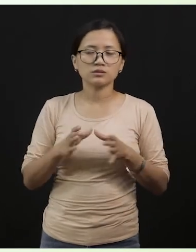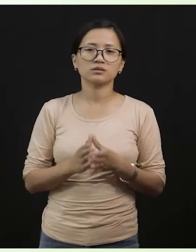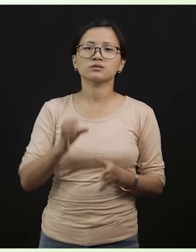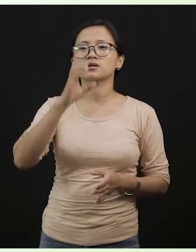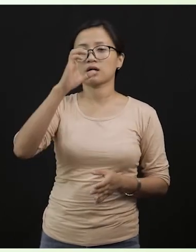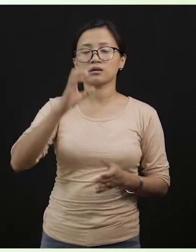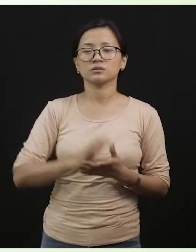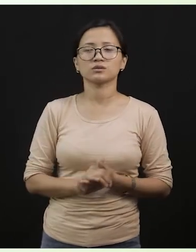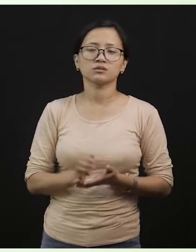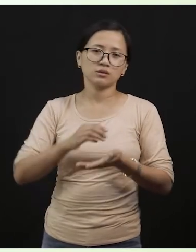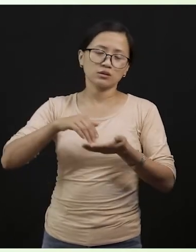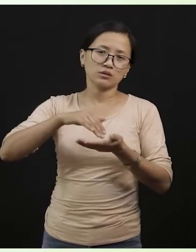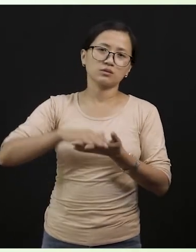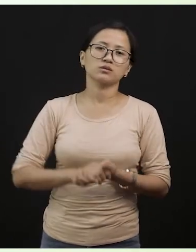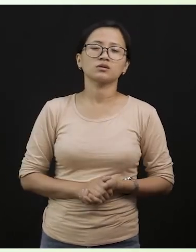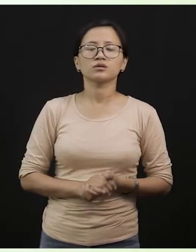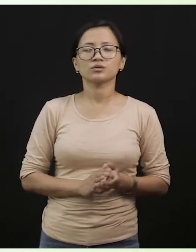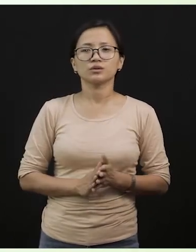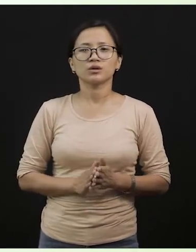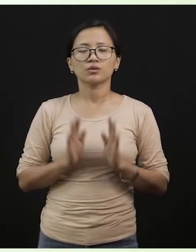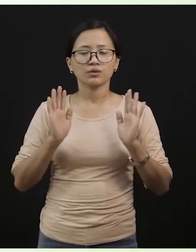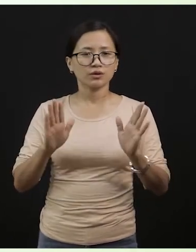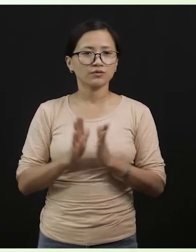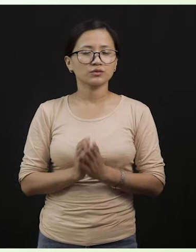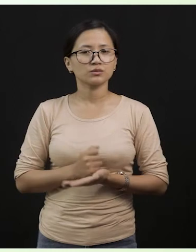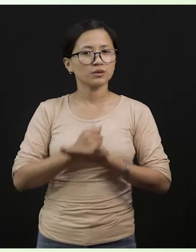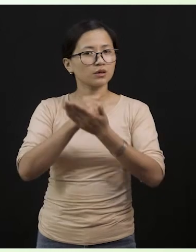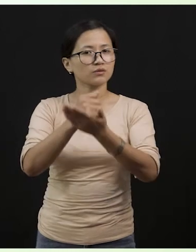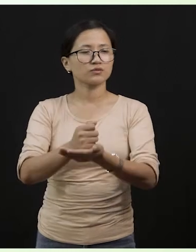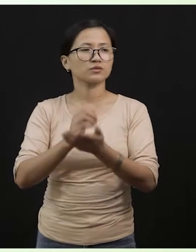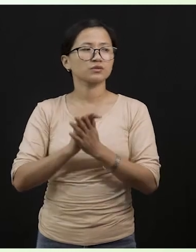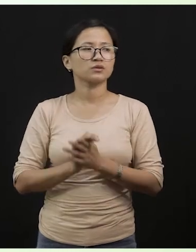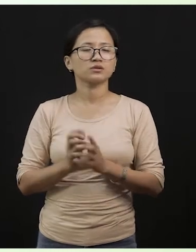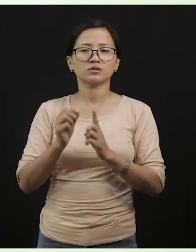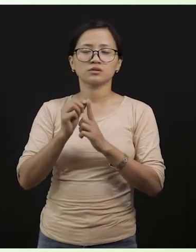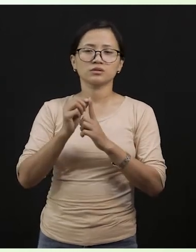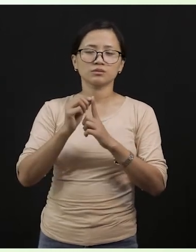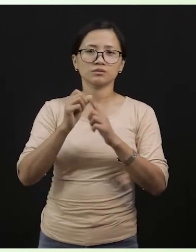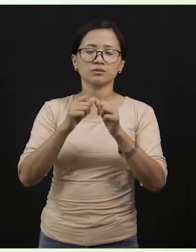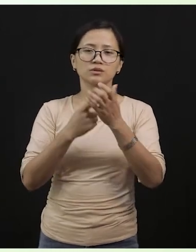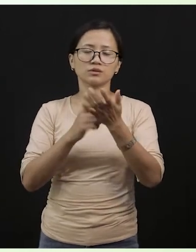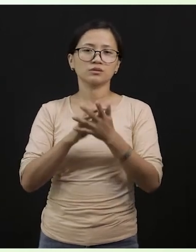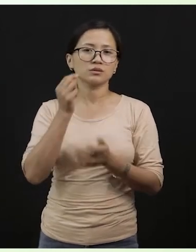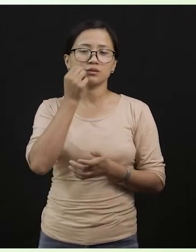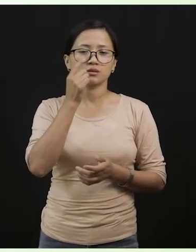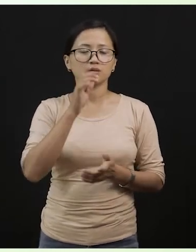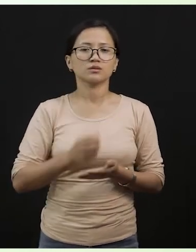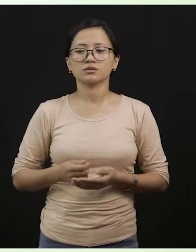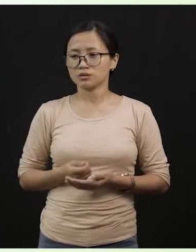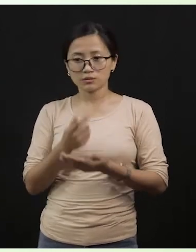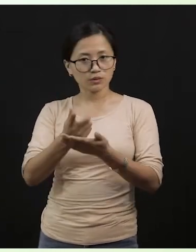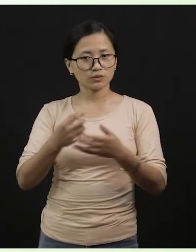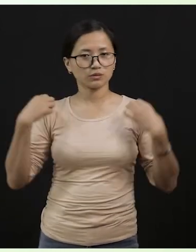We have to be helpful towards our parents. Parents who are working hard to buy our needs, isn't it? They will buy